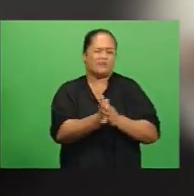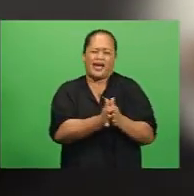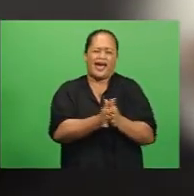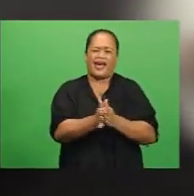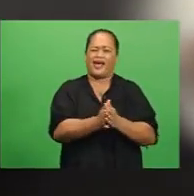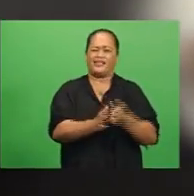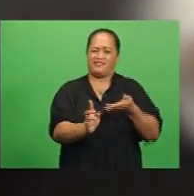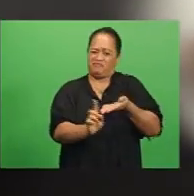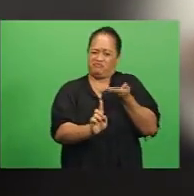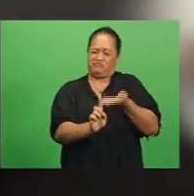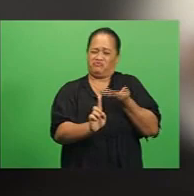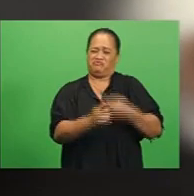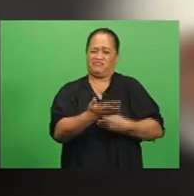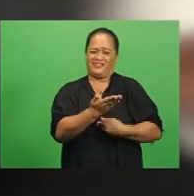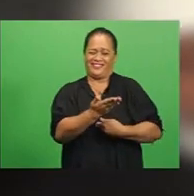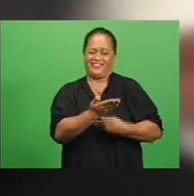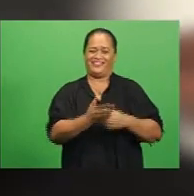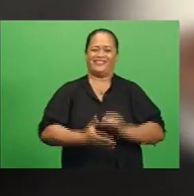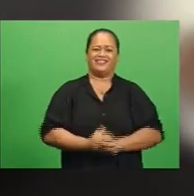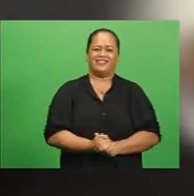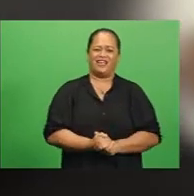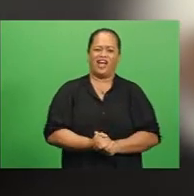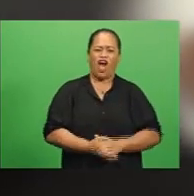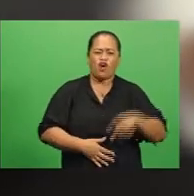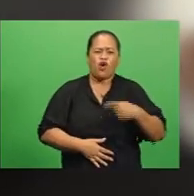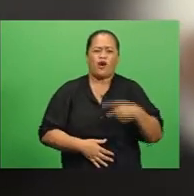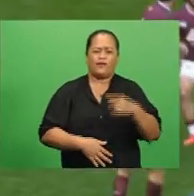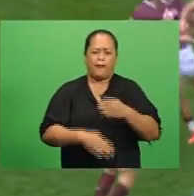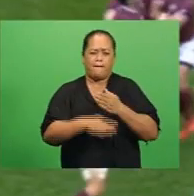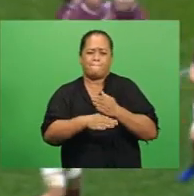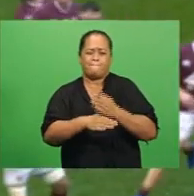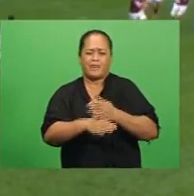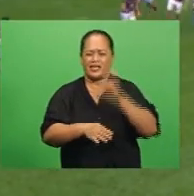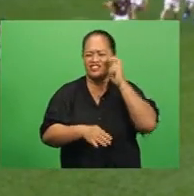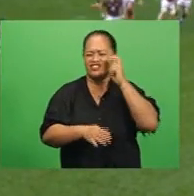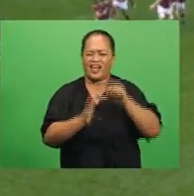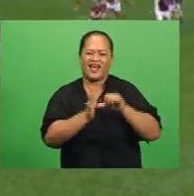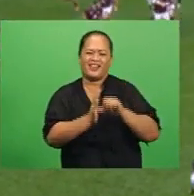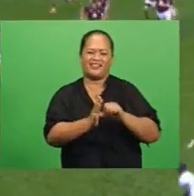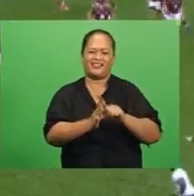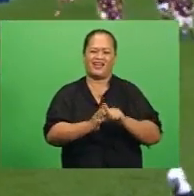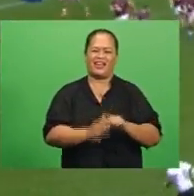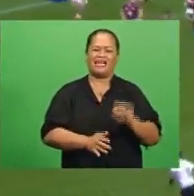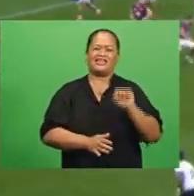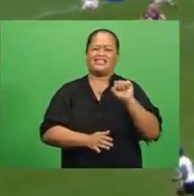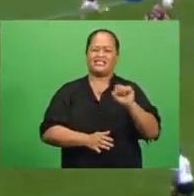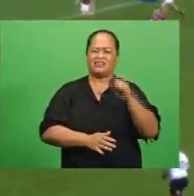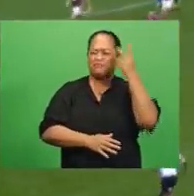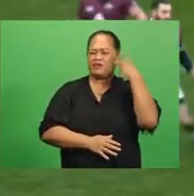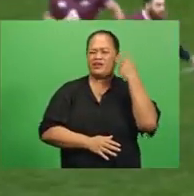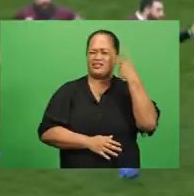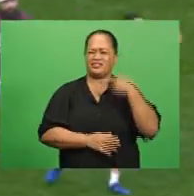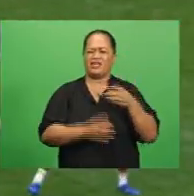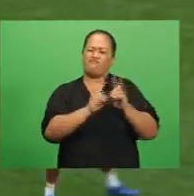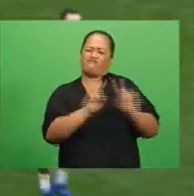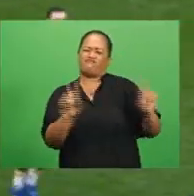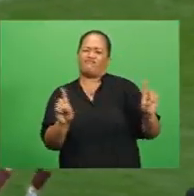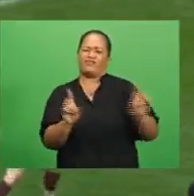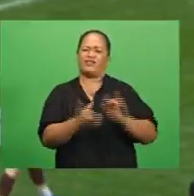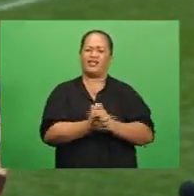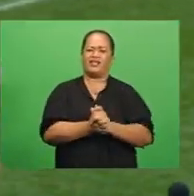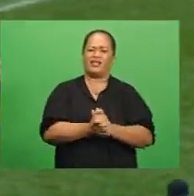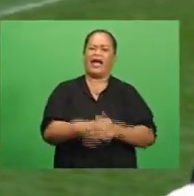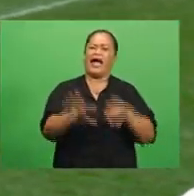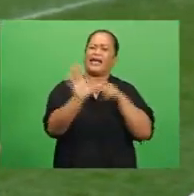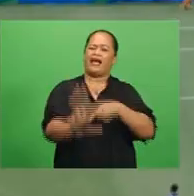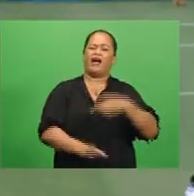me to, to keep on driving, keep on moving forward, His parents broke up when he was in year 4, but to see that